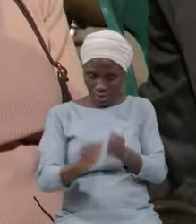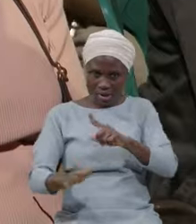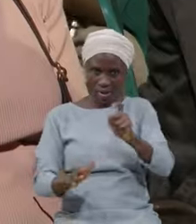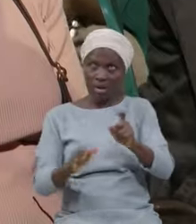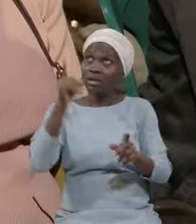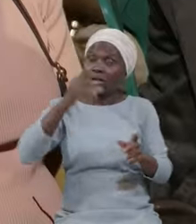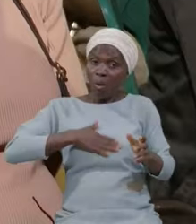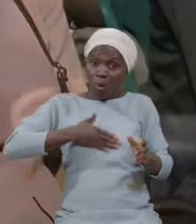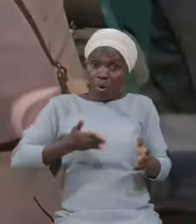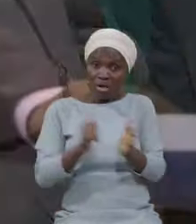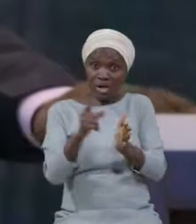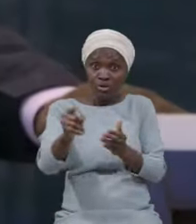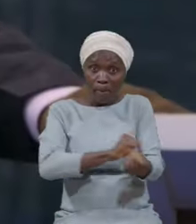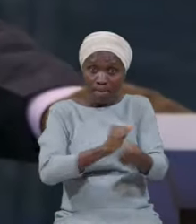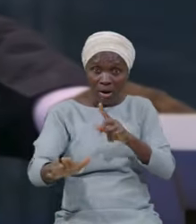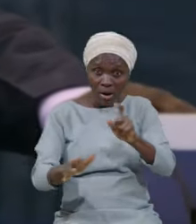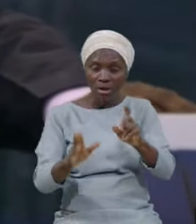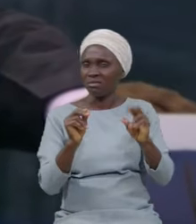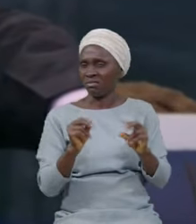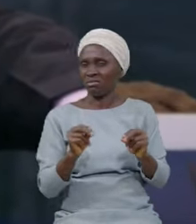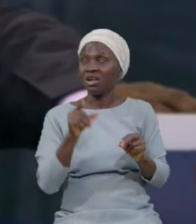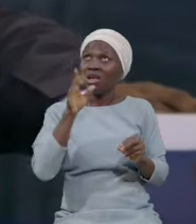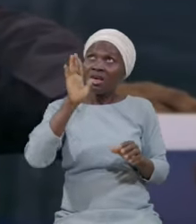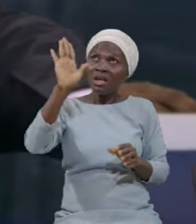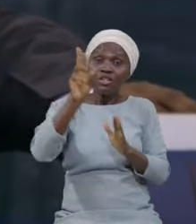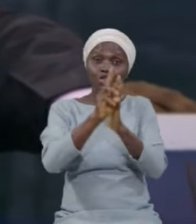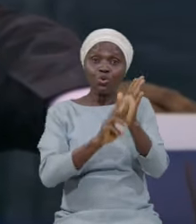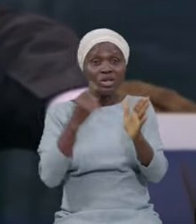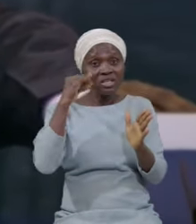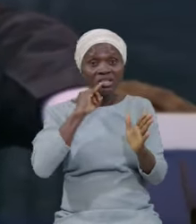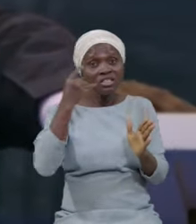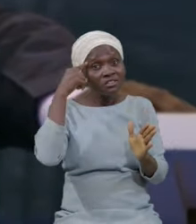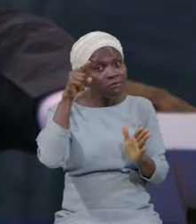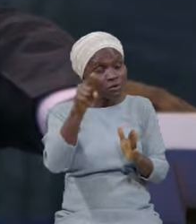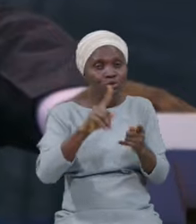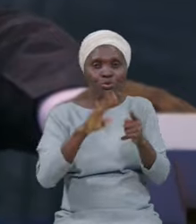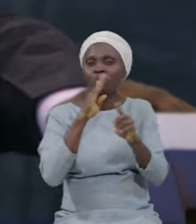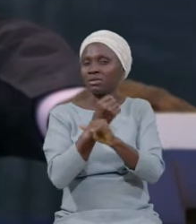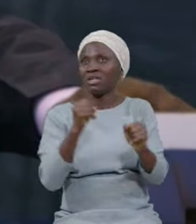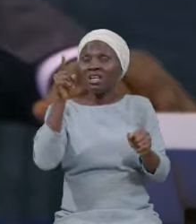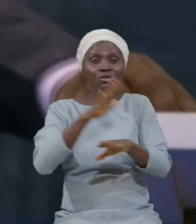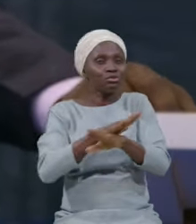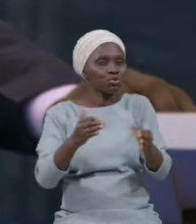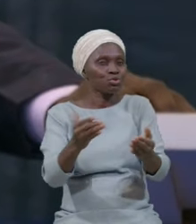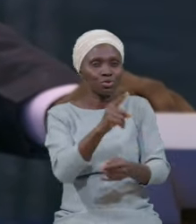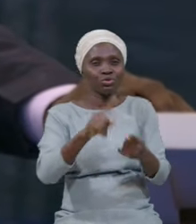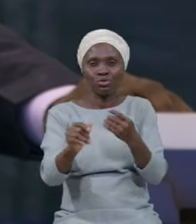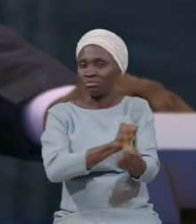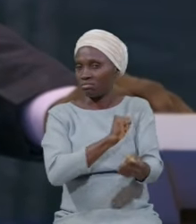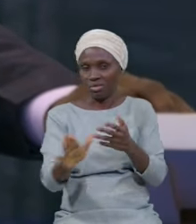His will is for you to be saved. He doesn't want you to perish. He wants you to have